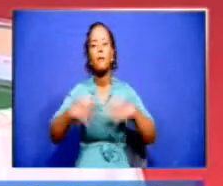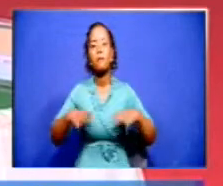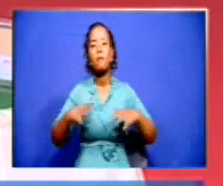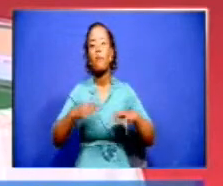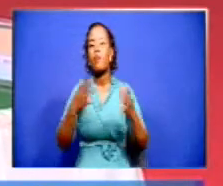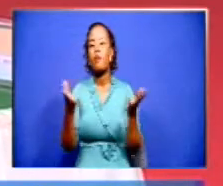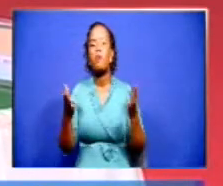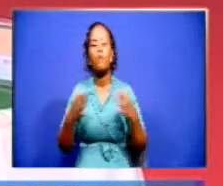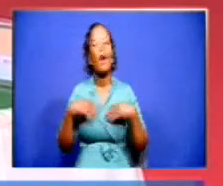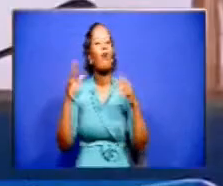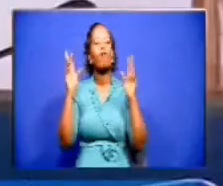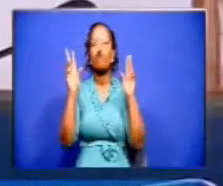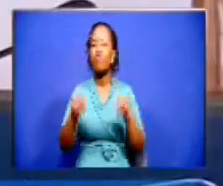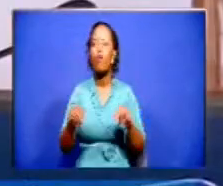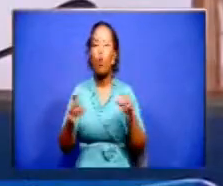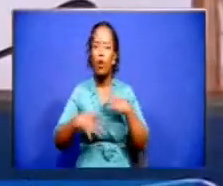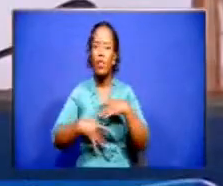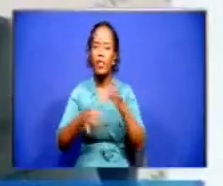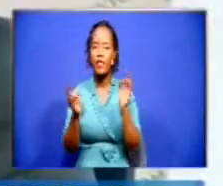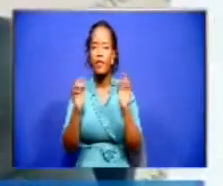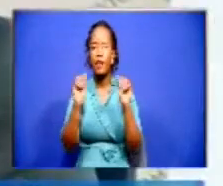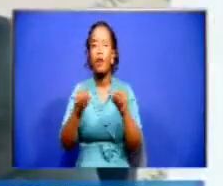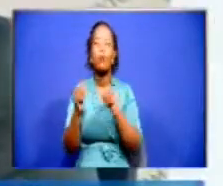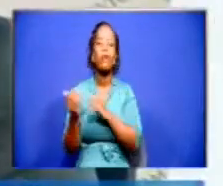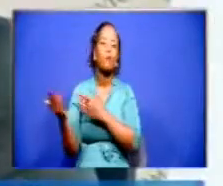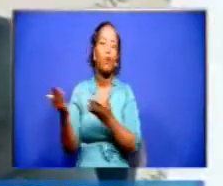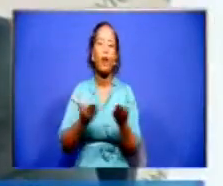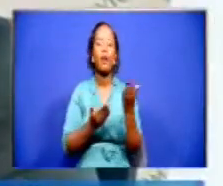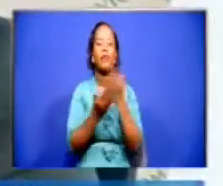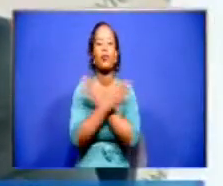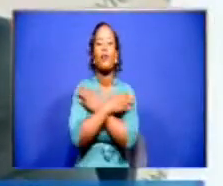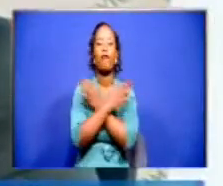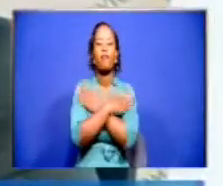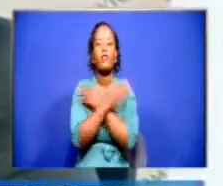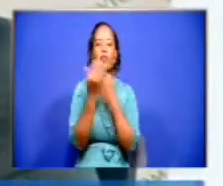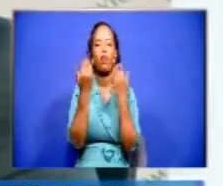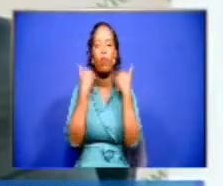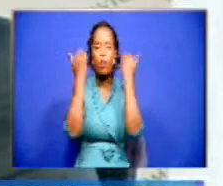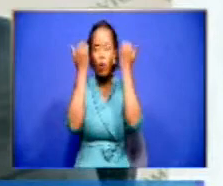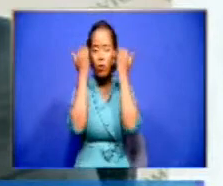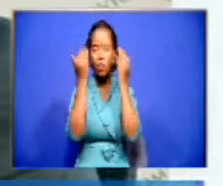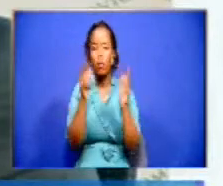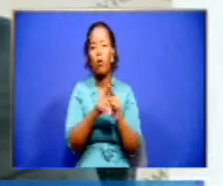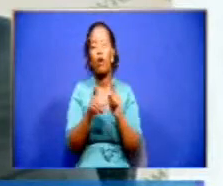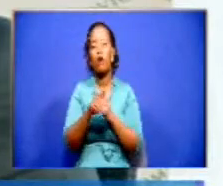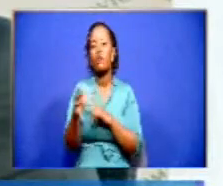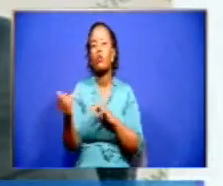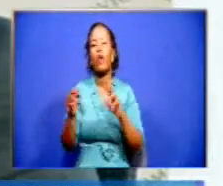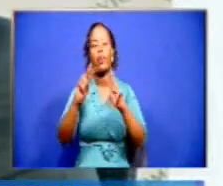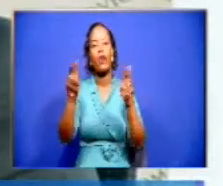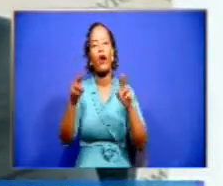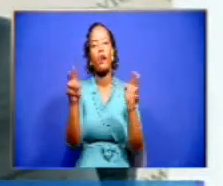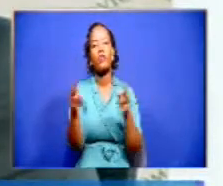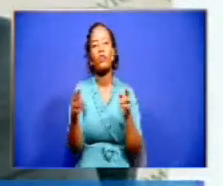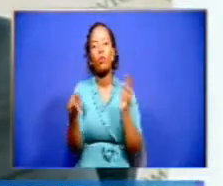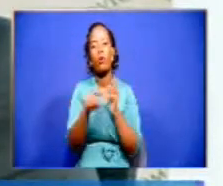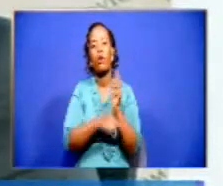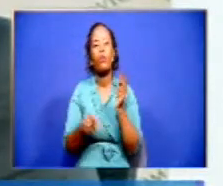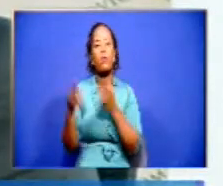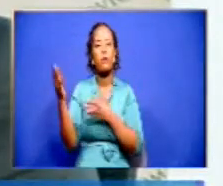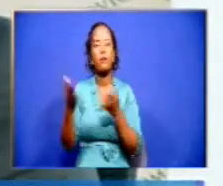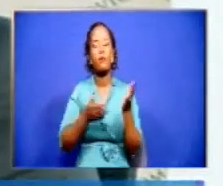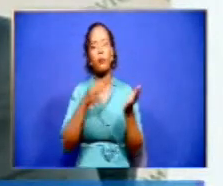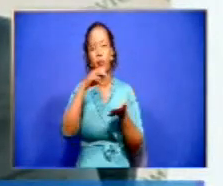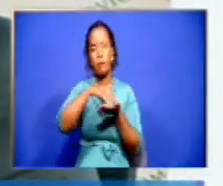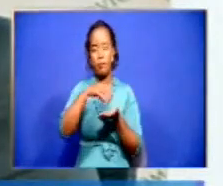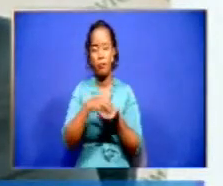no interest whatsoever may come in as amicus curiae. We brought up other issues where we brought in a situation where